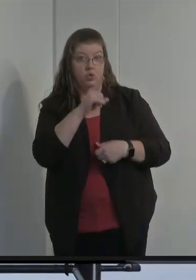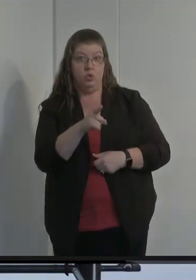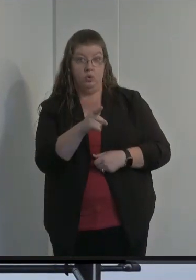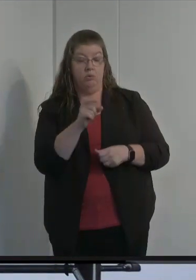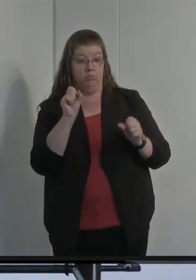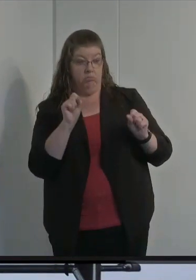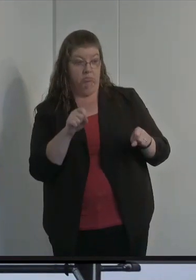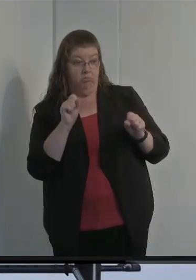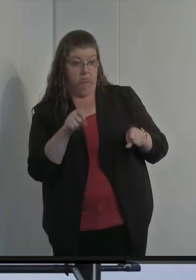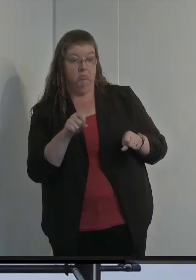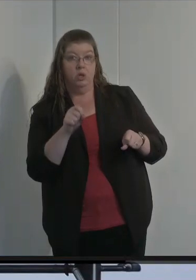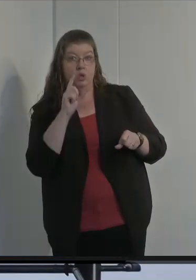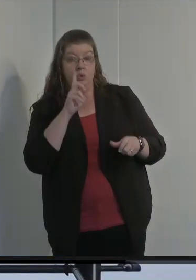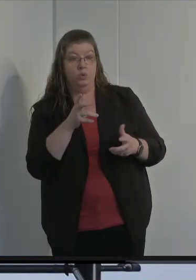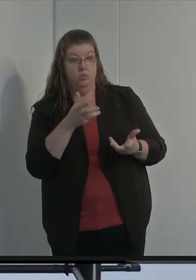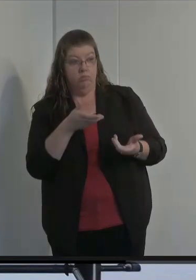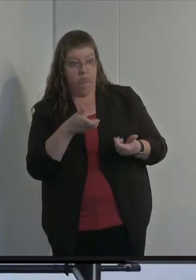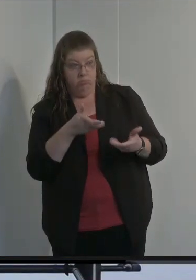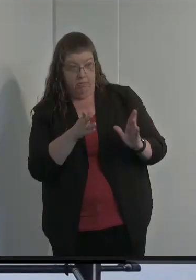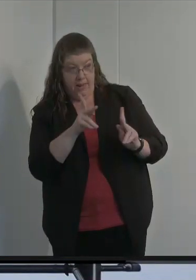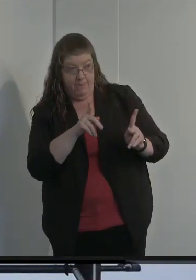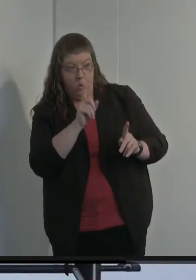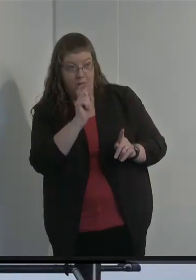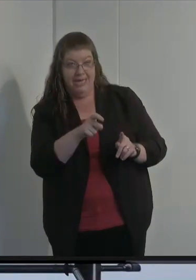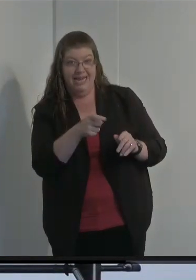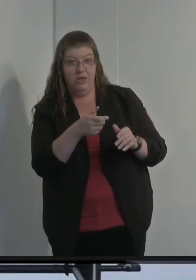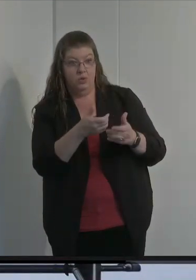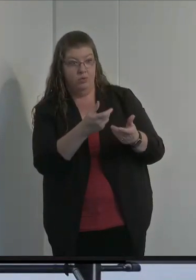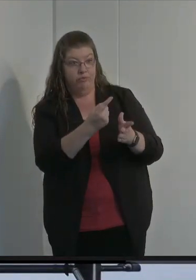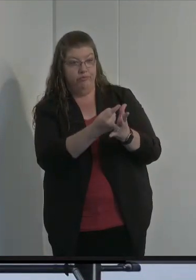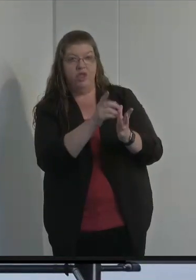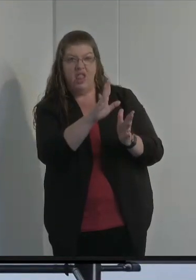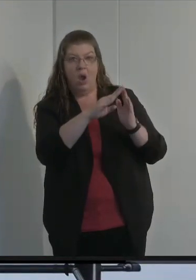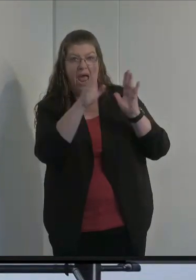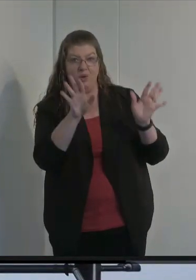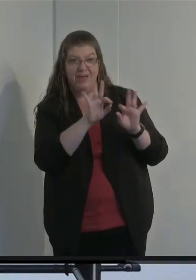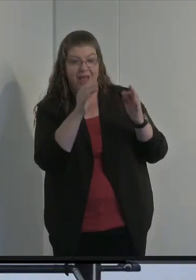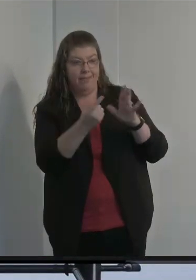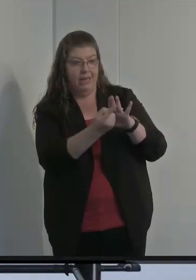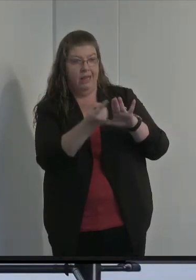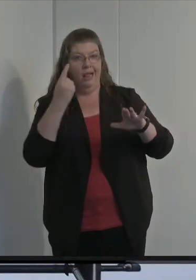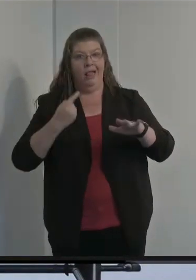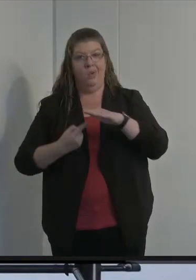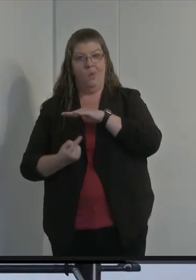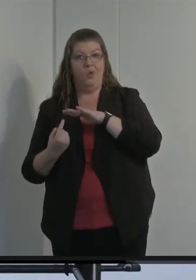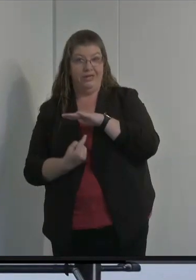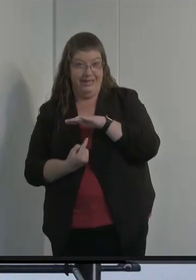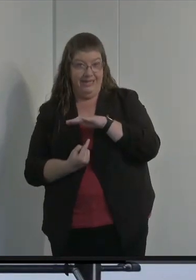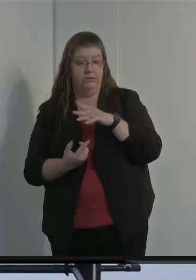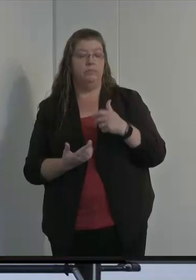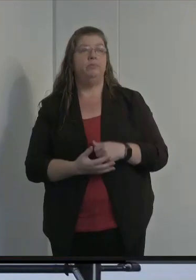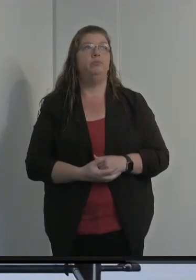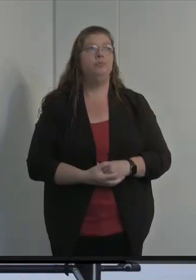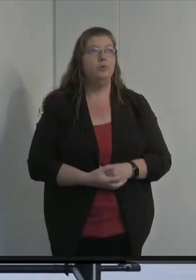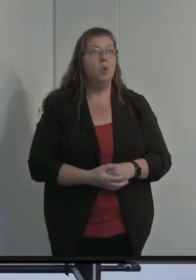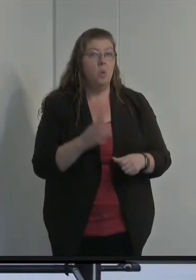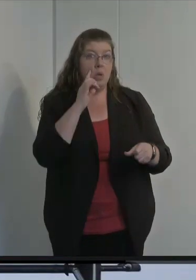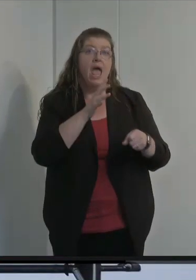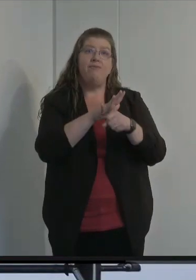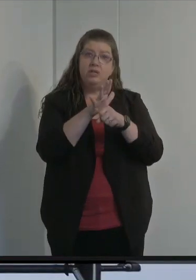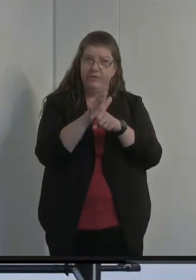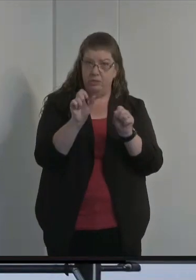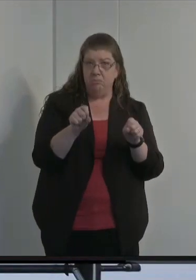the capacity to accommodate people who need to be quarantined. We do have a sufficient capacity